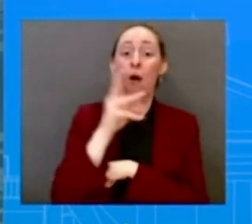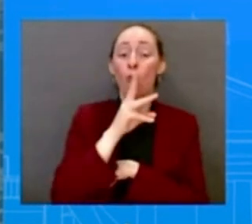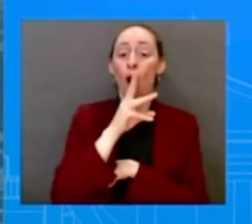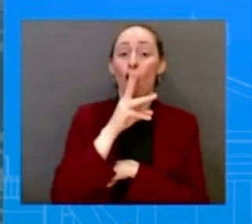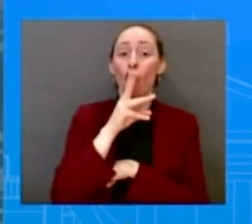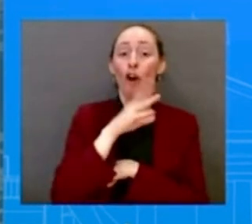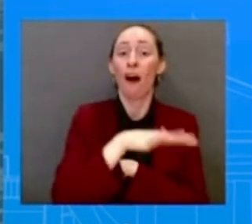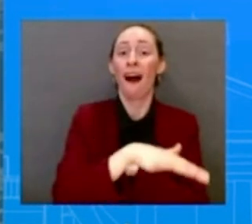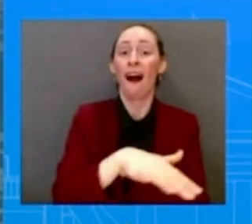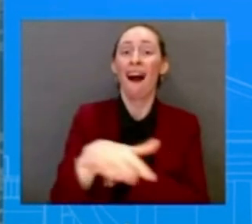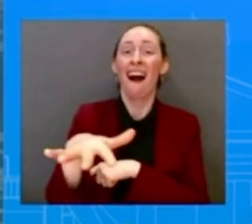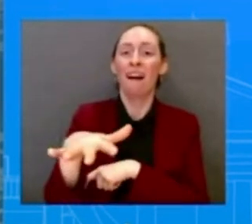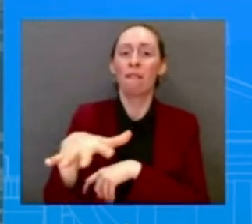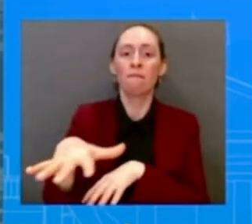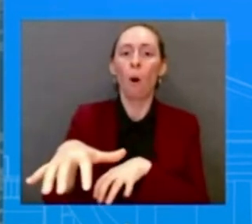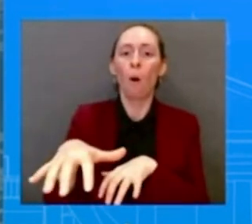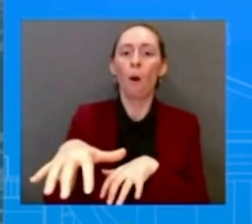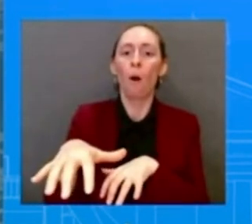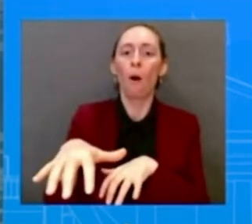a recovery effort will be made,